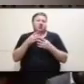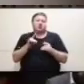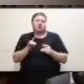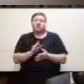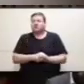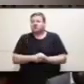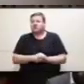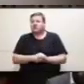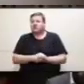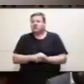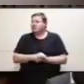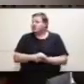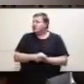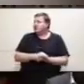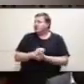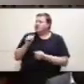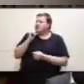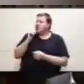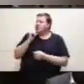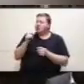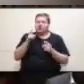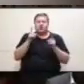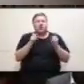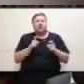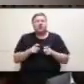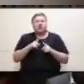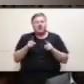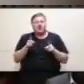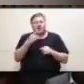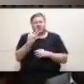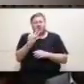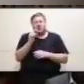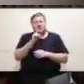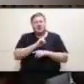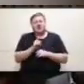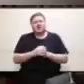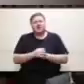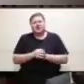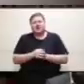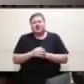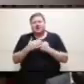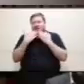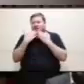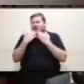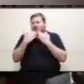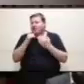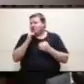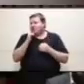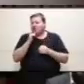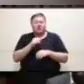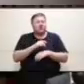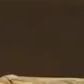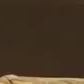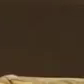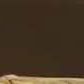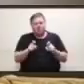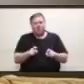It's not compulsory, but 30 seconds. Thank you. I'm glad that it's not compulsory. Thank you,